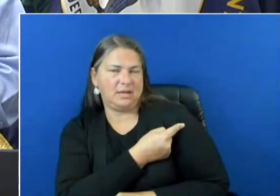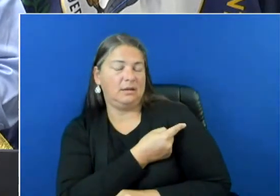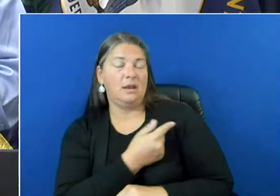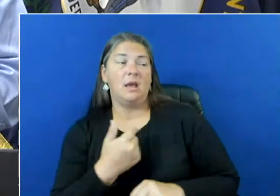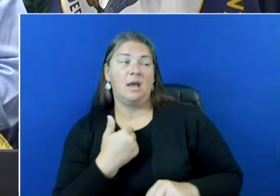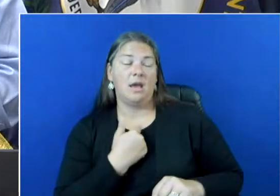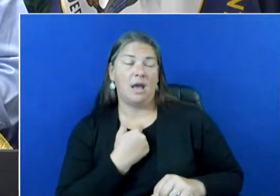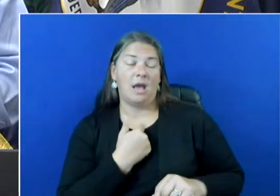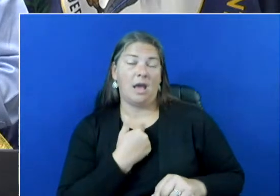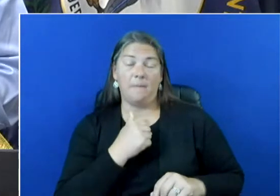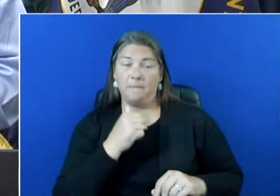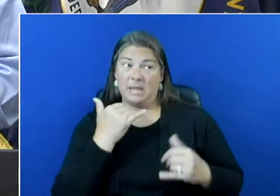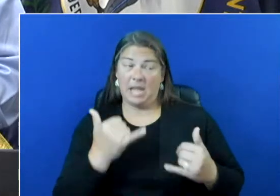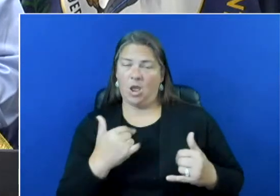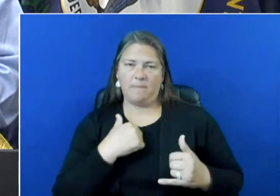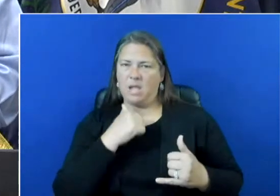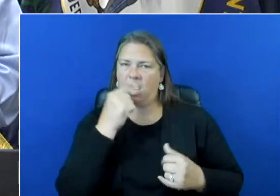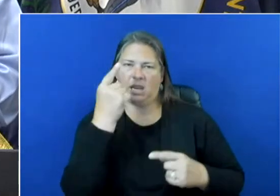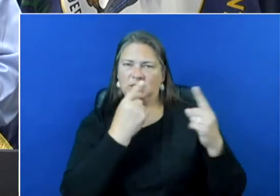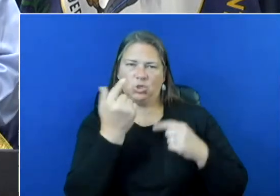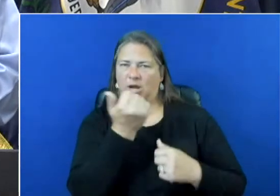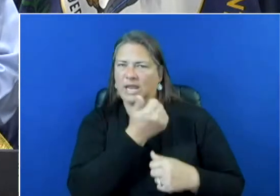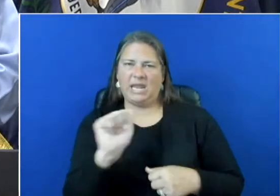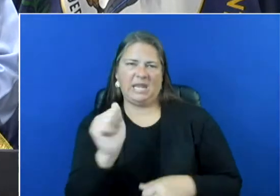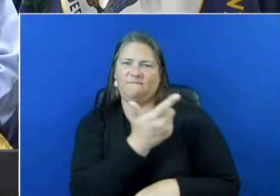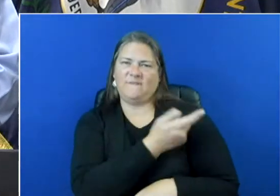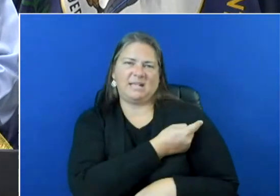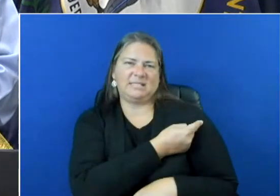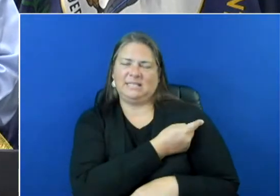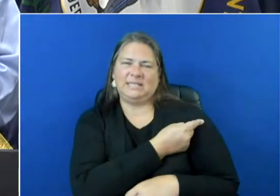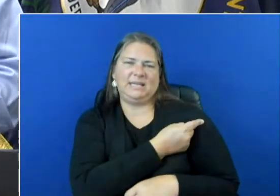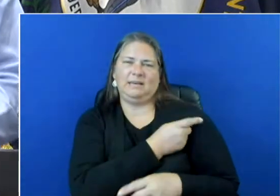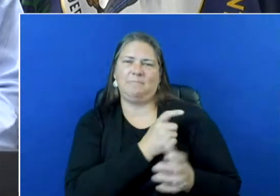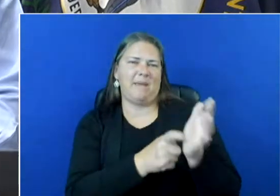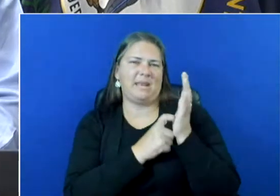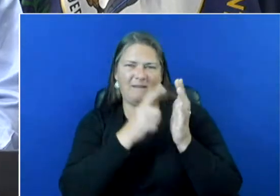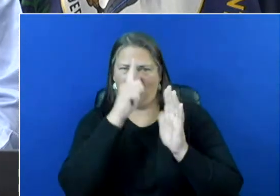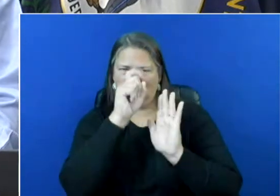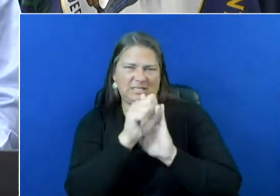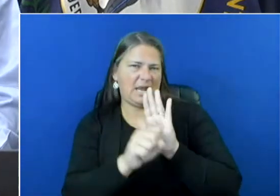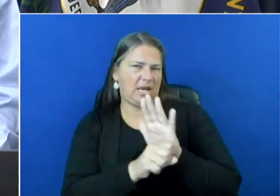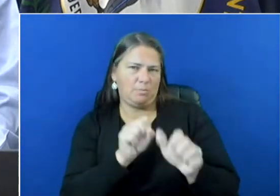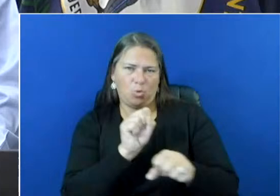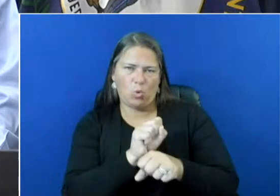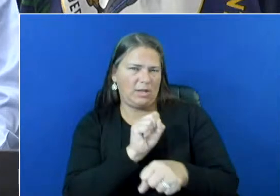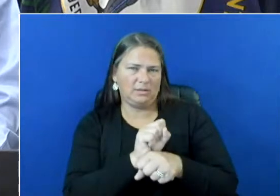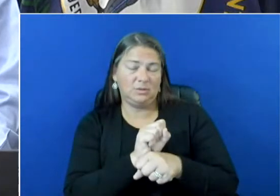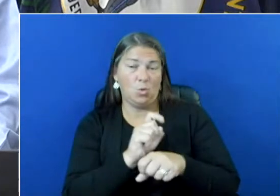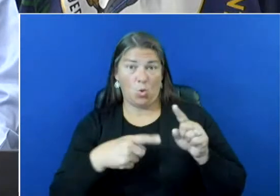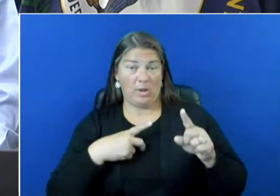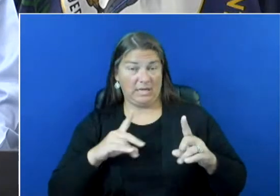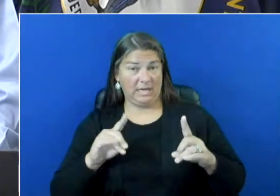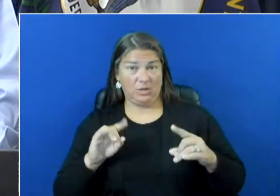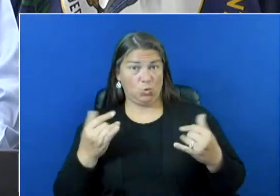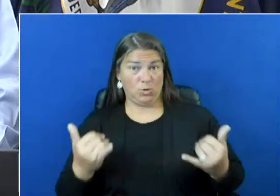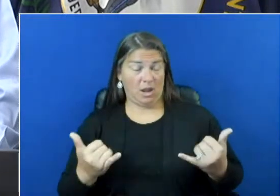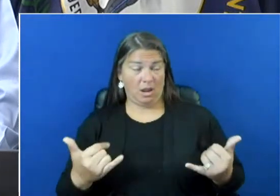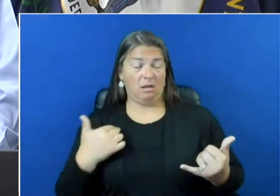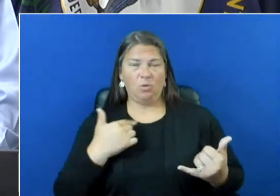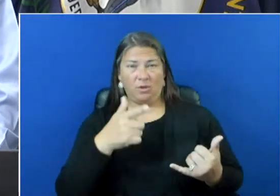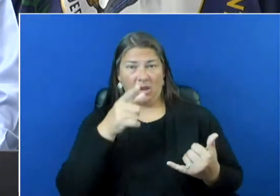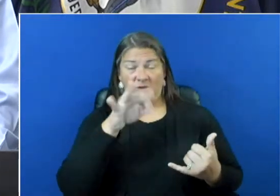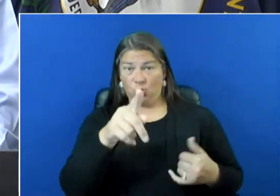currently considering any vaccine mandate for state employees, though what we have done today is if you are